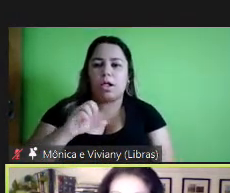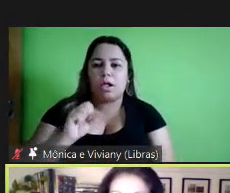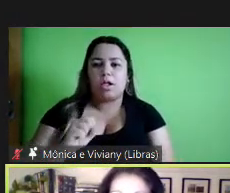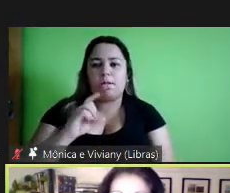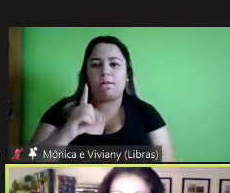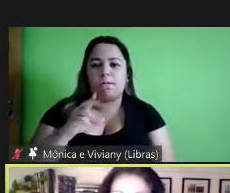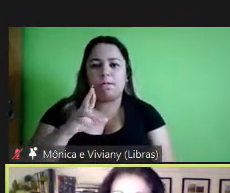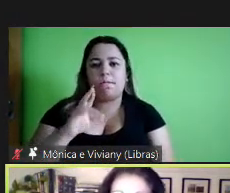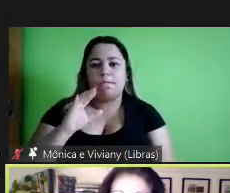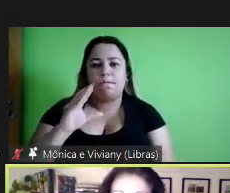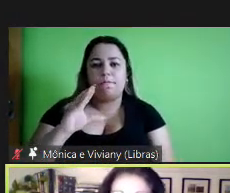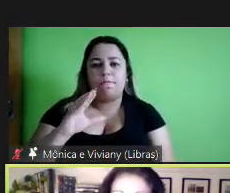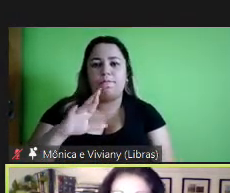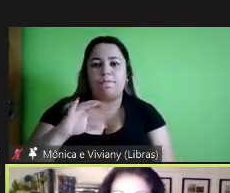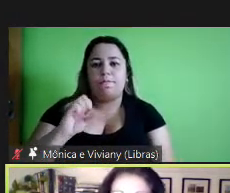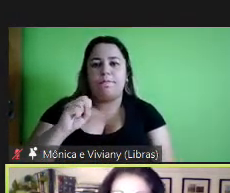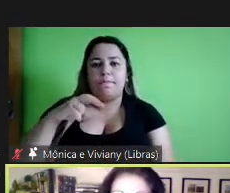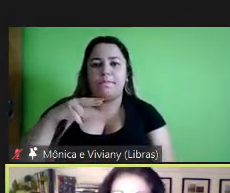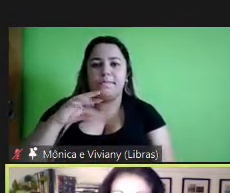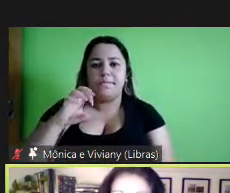management.